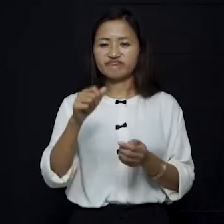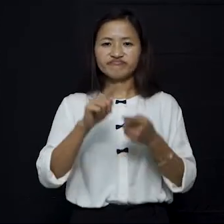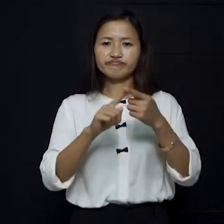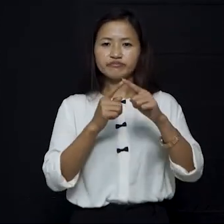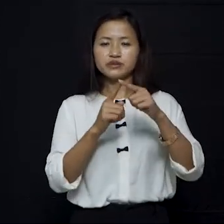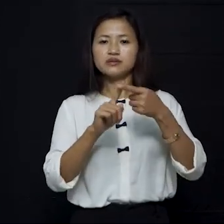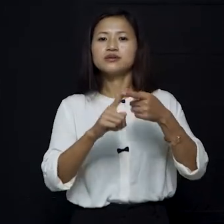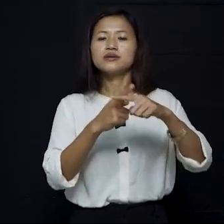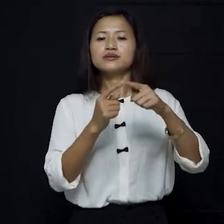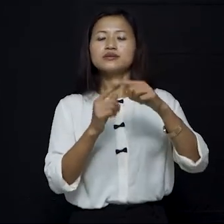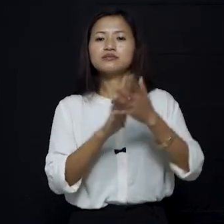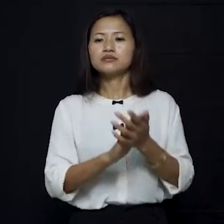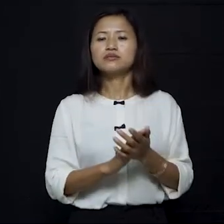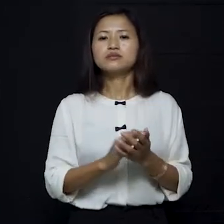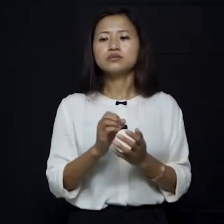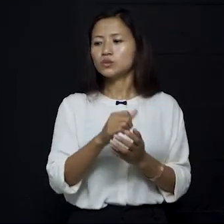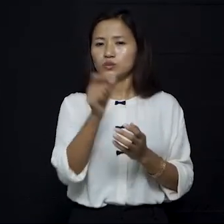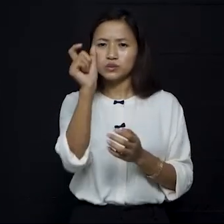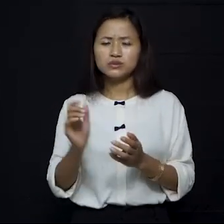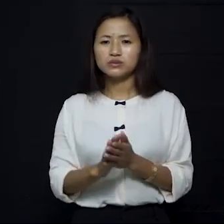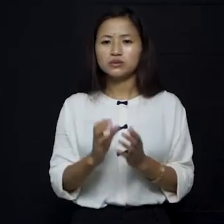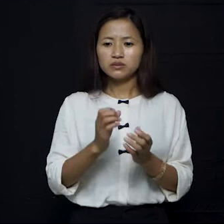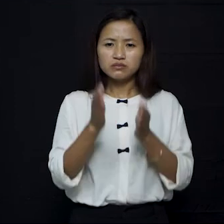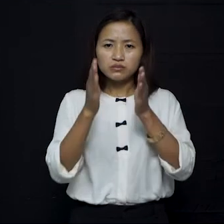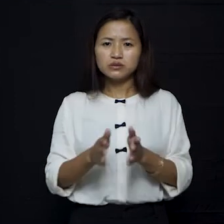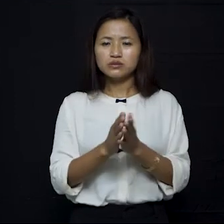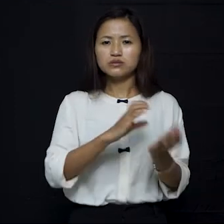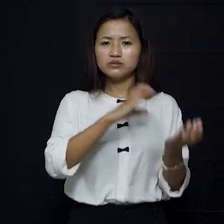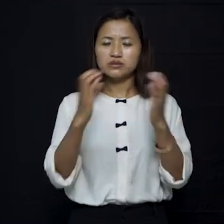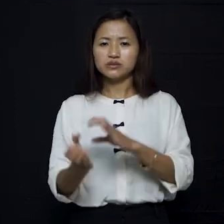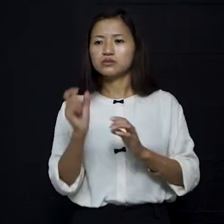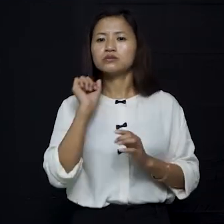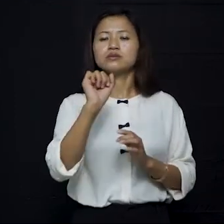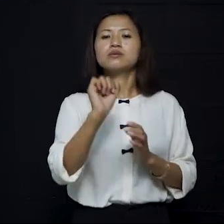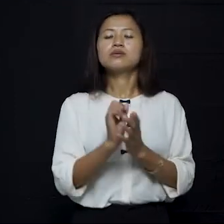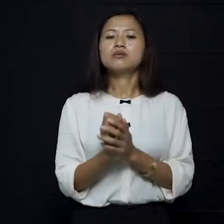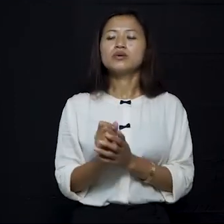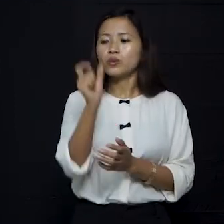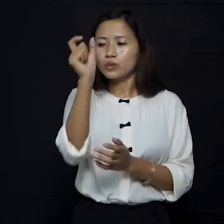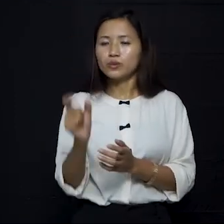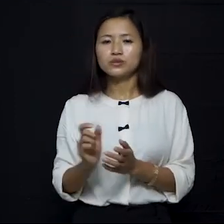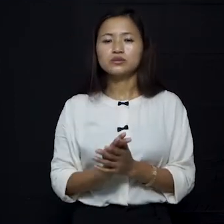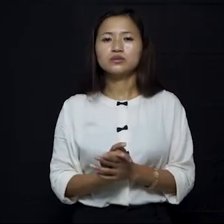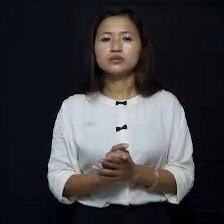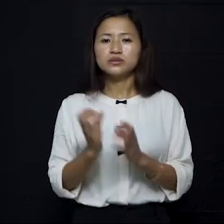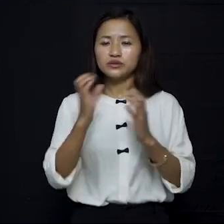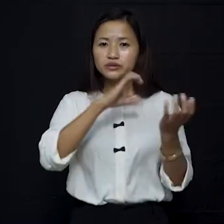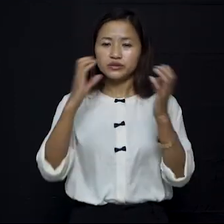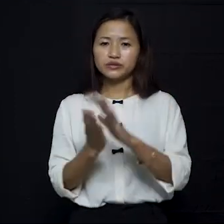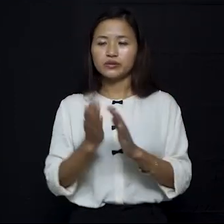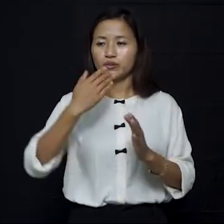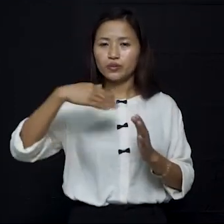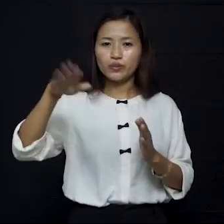in order to change your sentence. I have given you he goes to school as your example, and now we have changed it into he